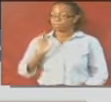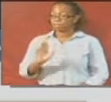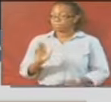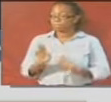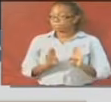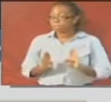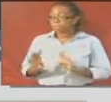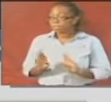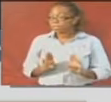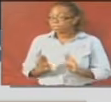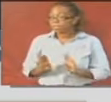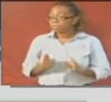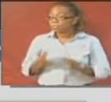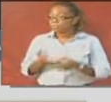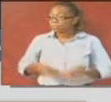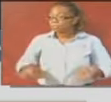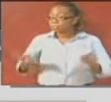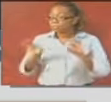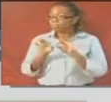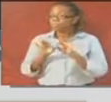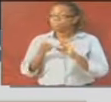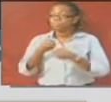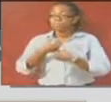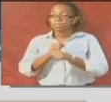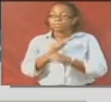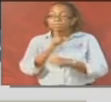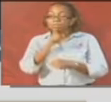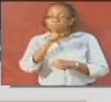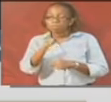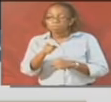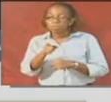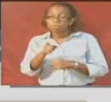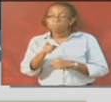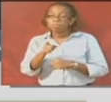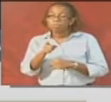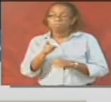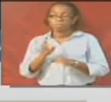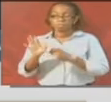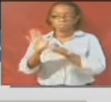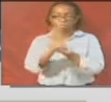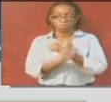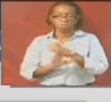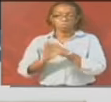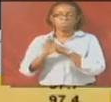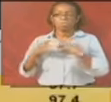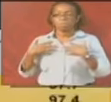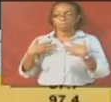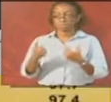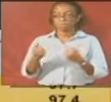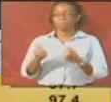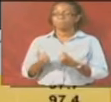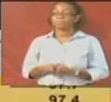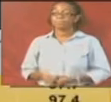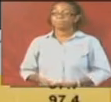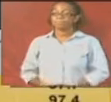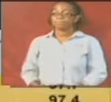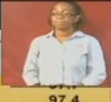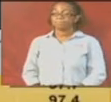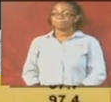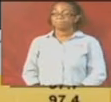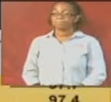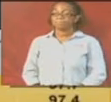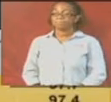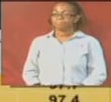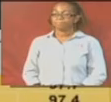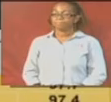ensure that we engage in these health prevention measures. Next slide, please. Now, in our first study,